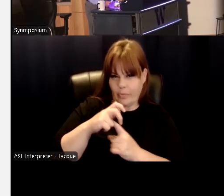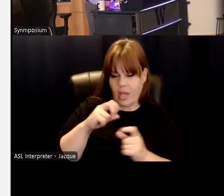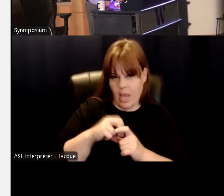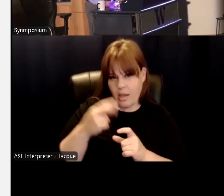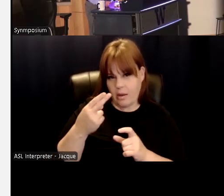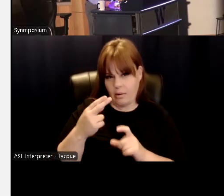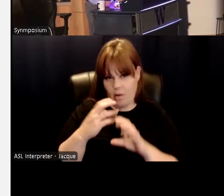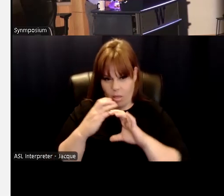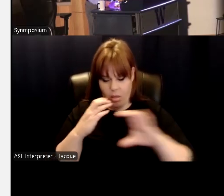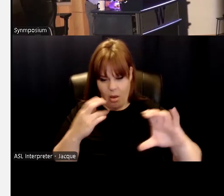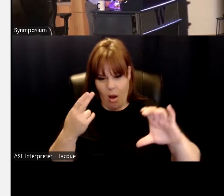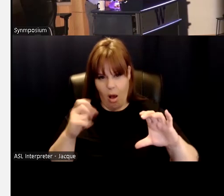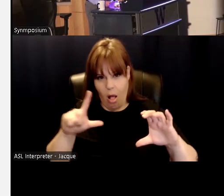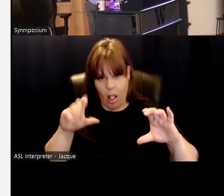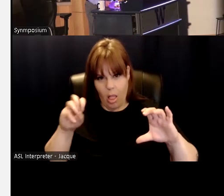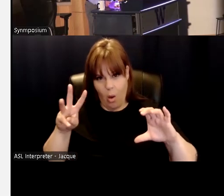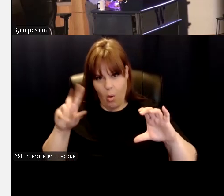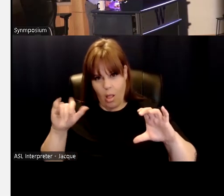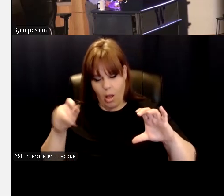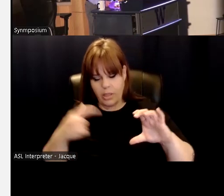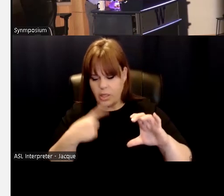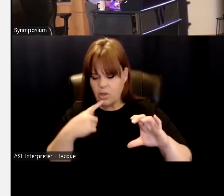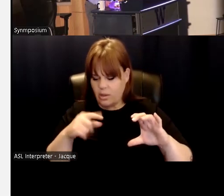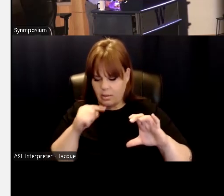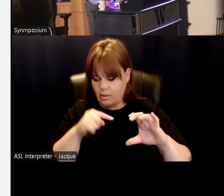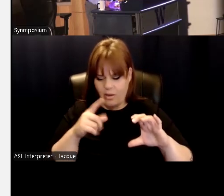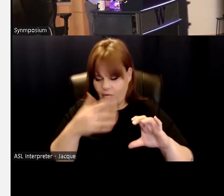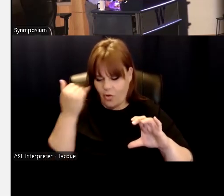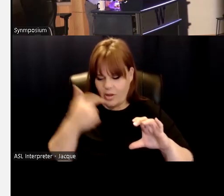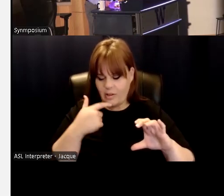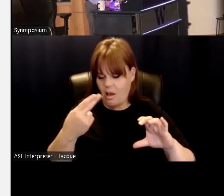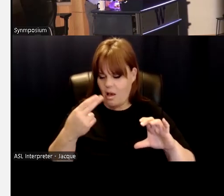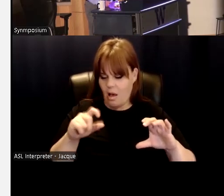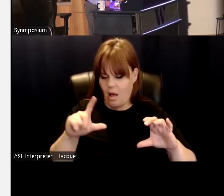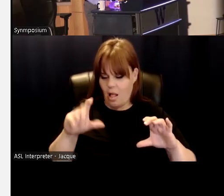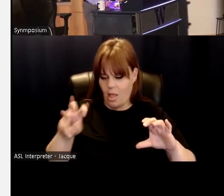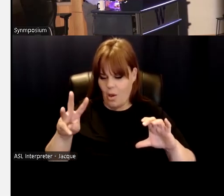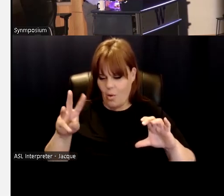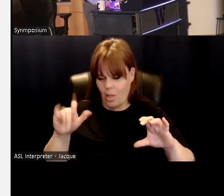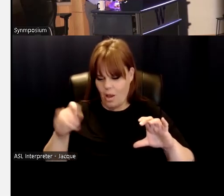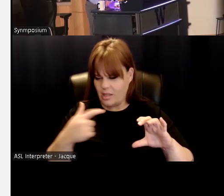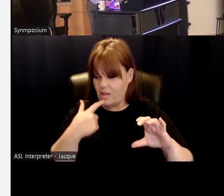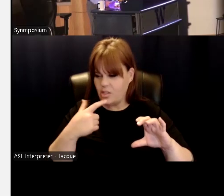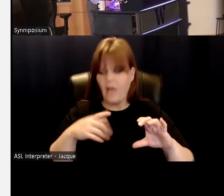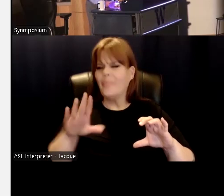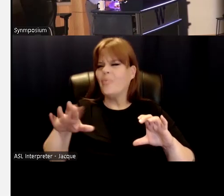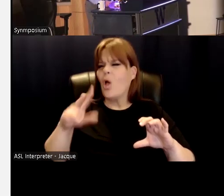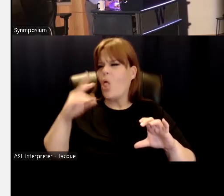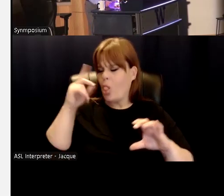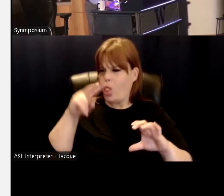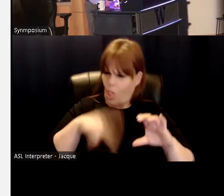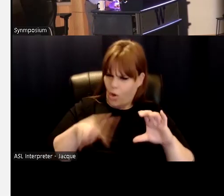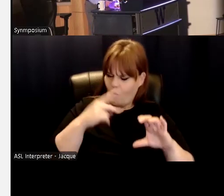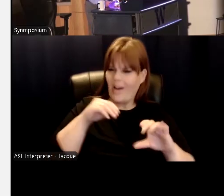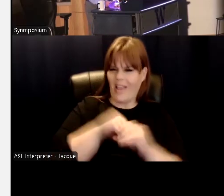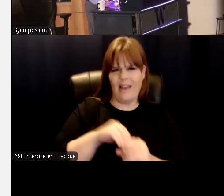just lost hollow logs. So she had to say, look for it in empty trees, right? I mean, people can be creative